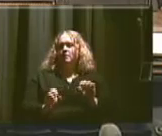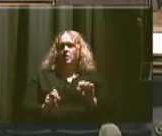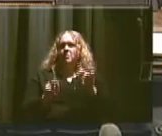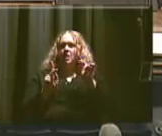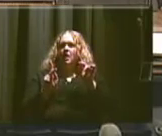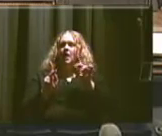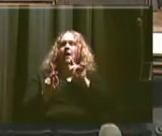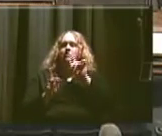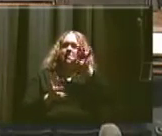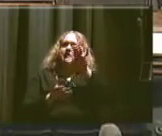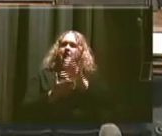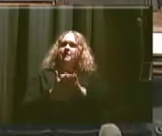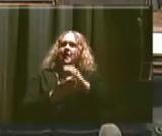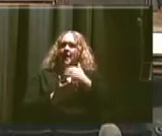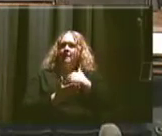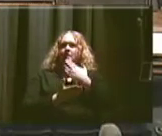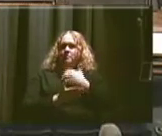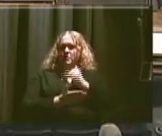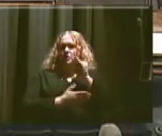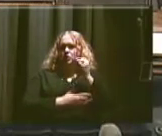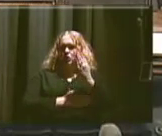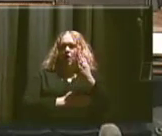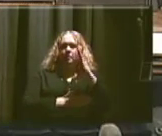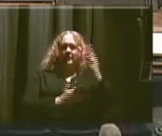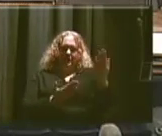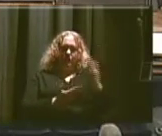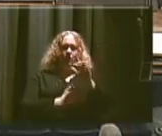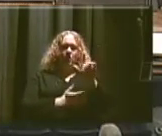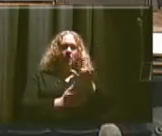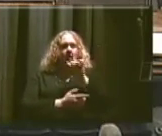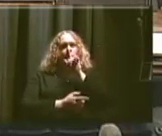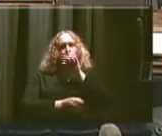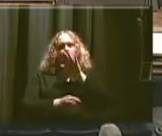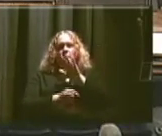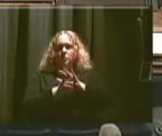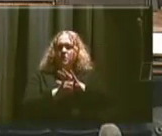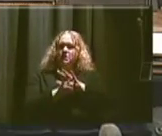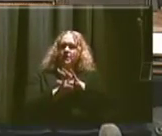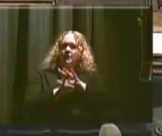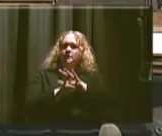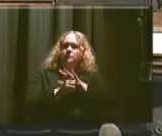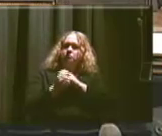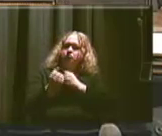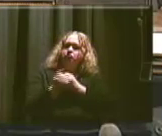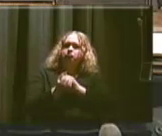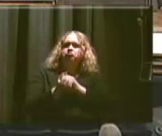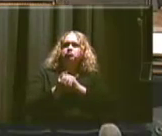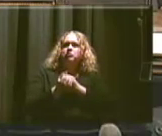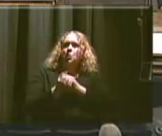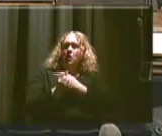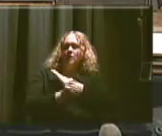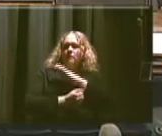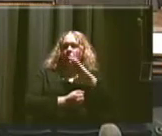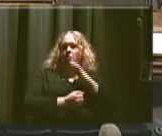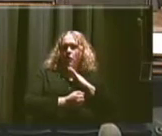believe I have the best job in Louisville, and I appreciate the commitment of this board and the support of this board. So thank